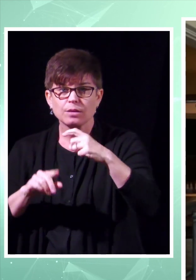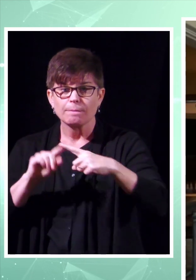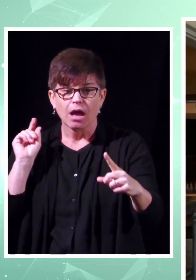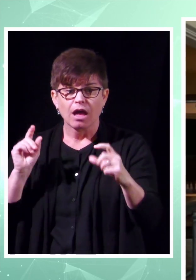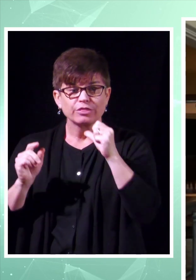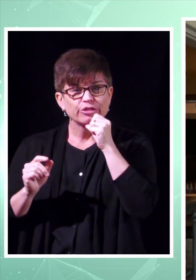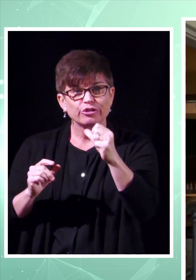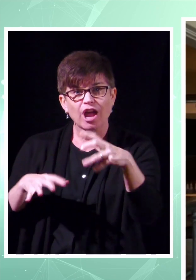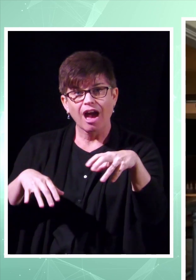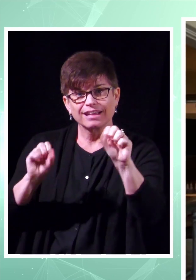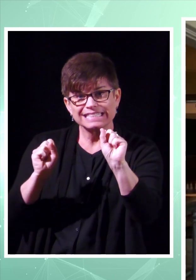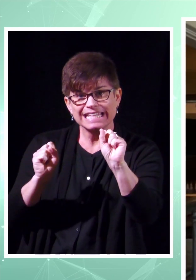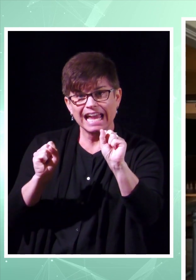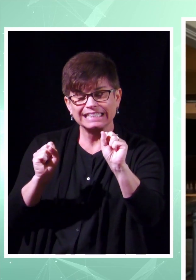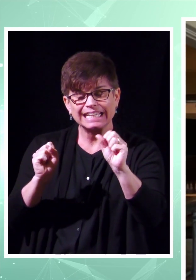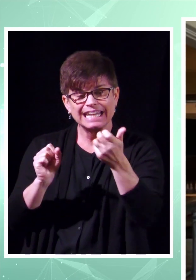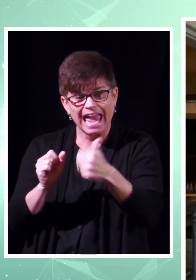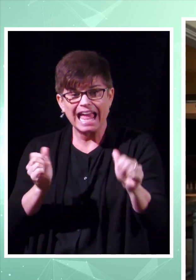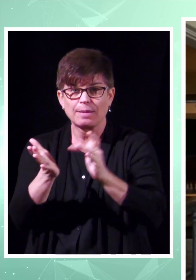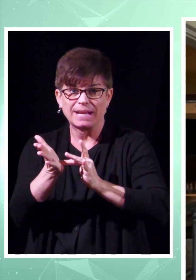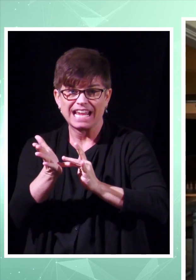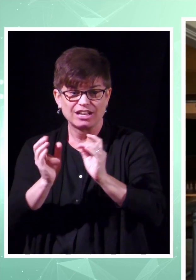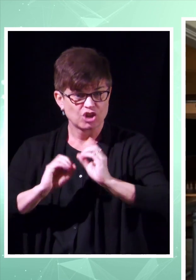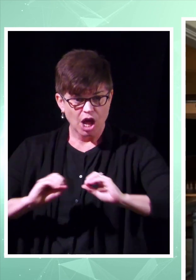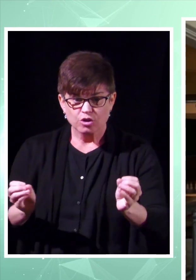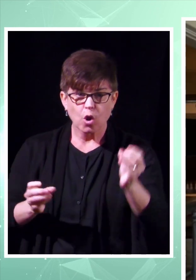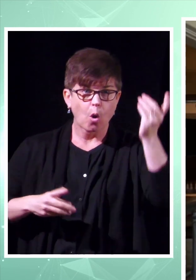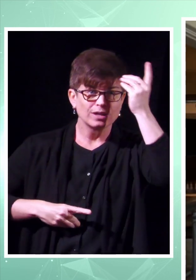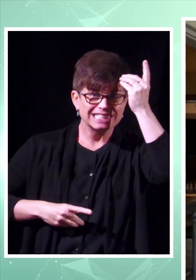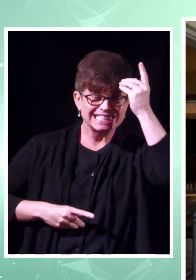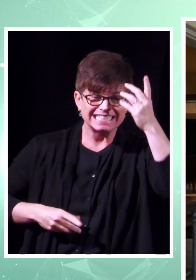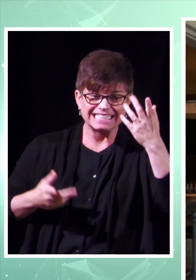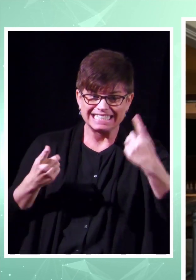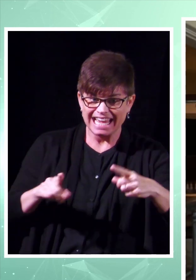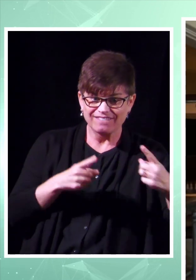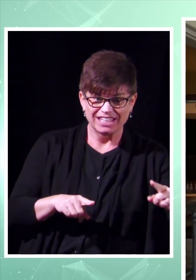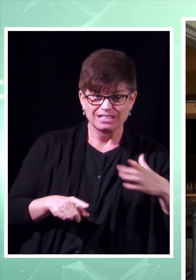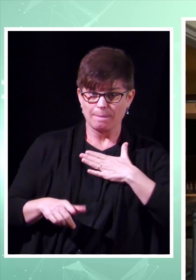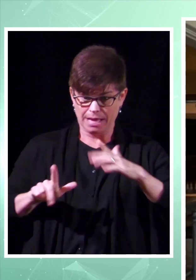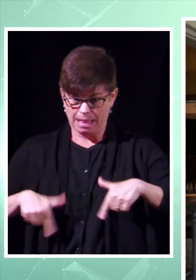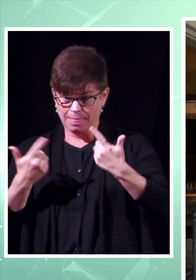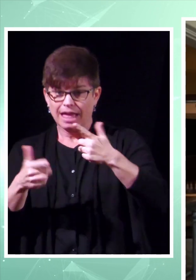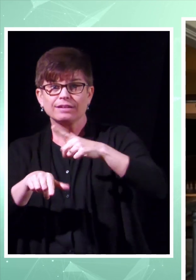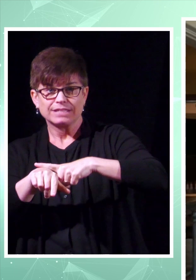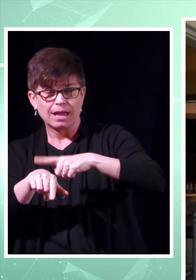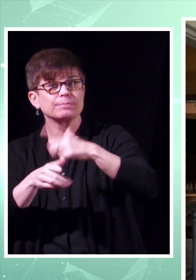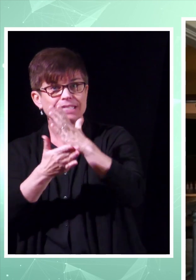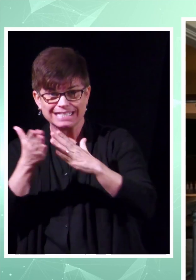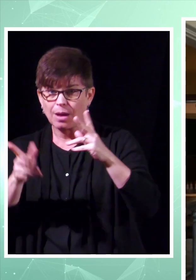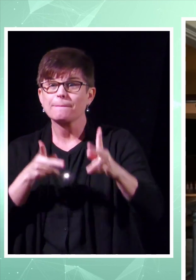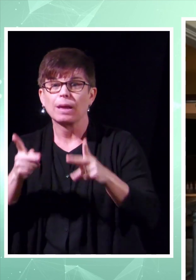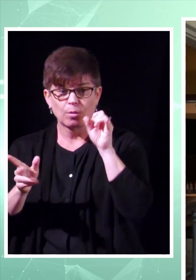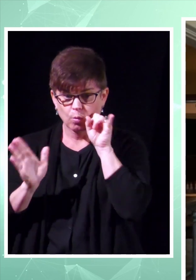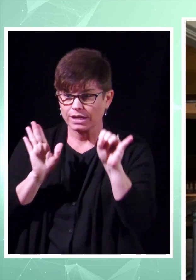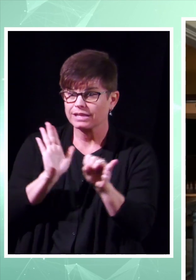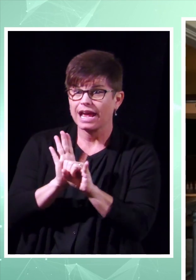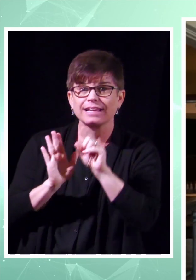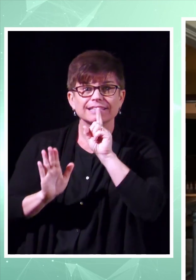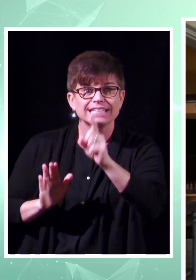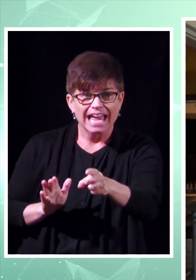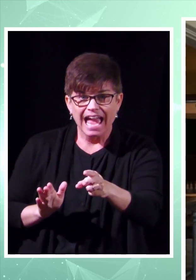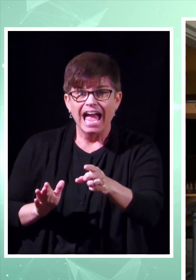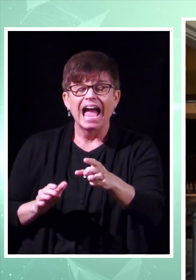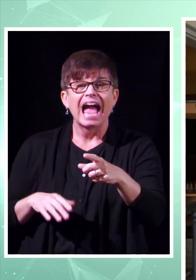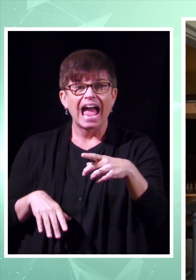very, very exciting to me that in my lifetime, we are starting to identify some people that actually are meeting the